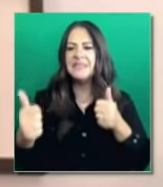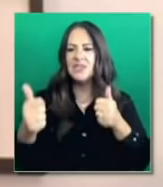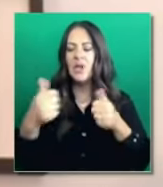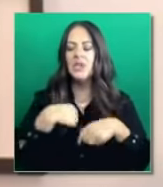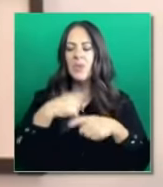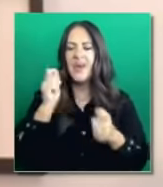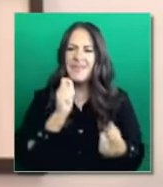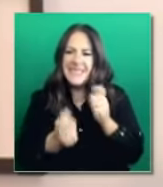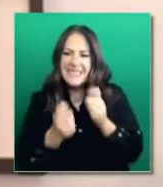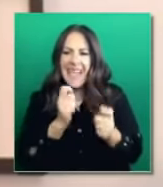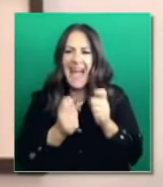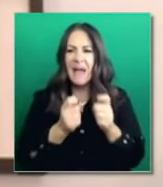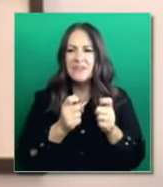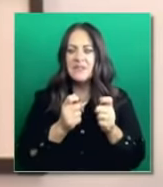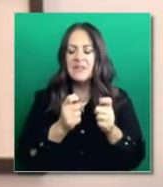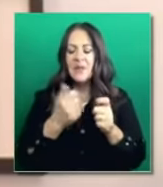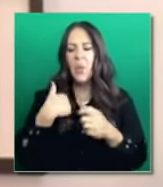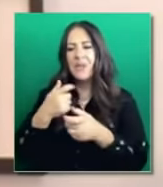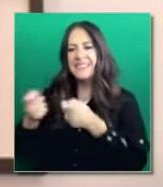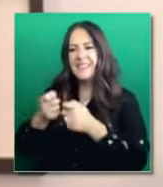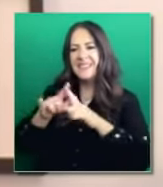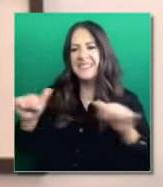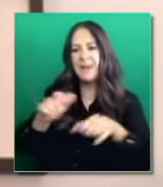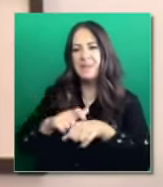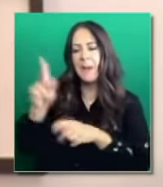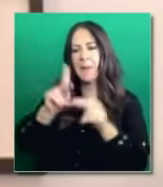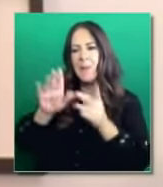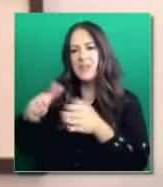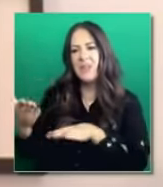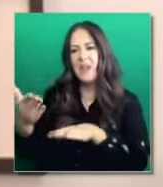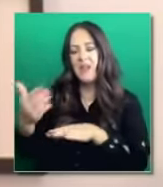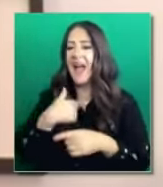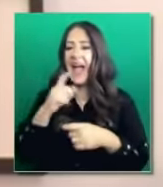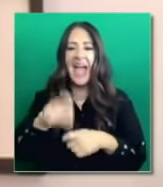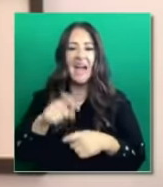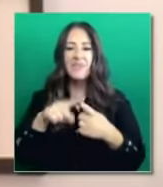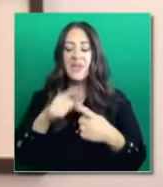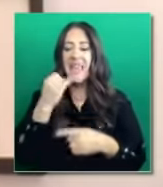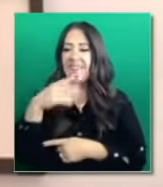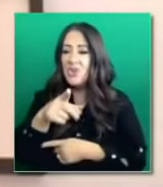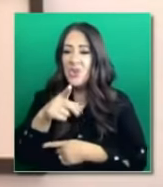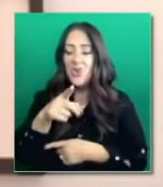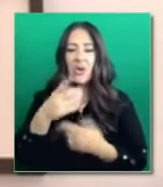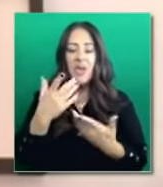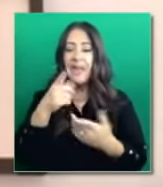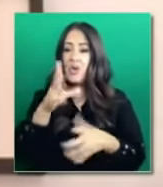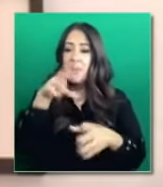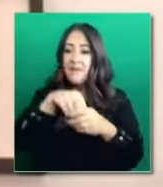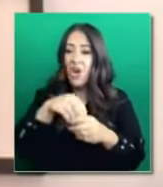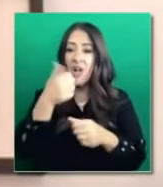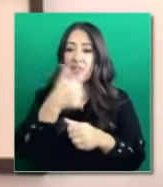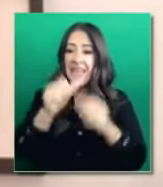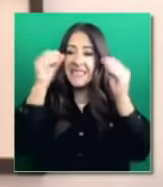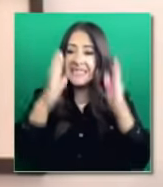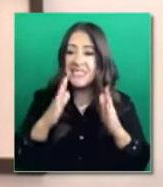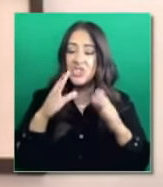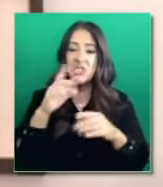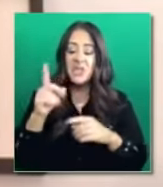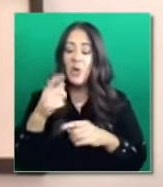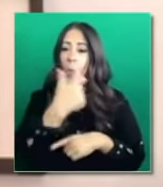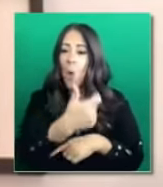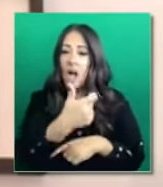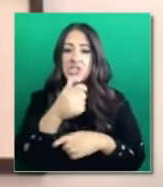some of those losses. Again, I have to commend our educators. If you've listened to any of their Zooms like I have, you know that our educators are